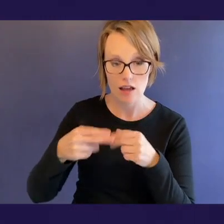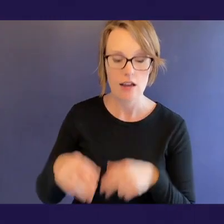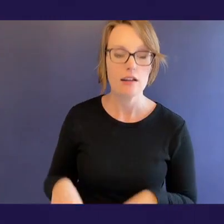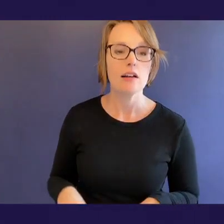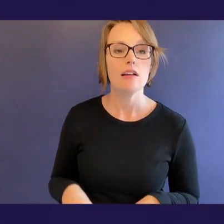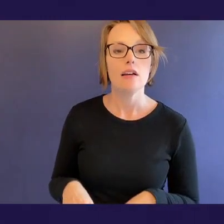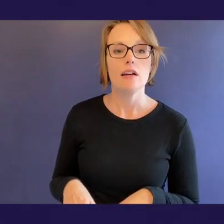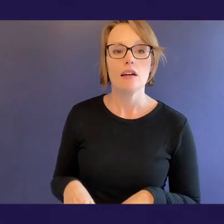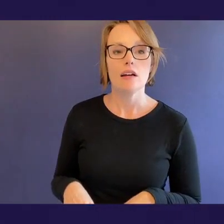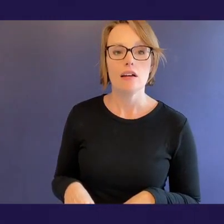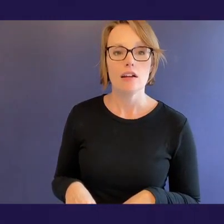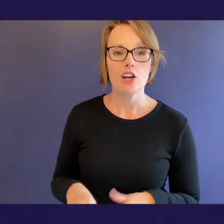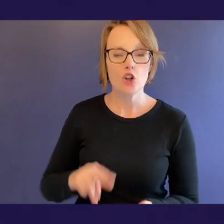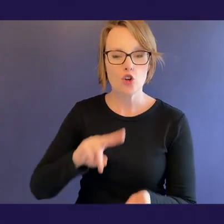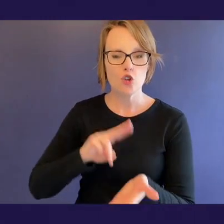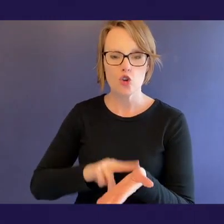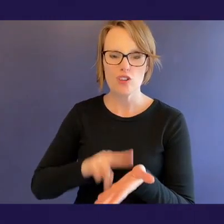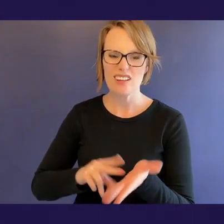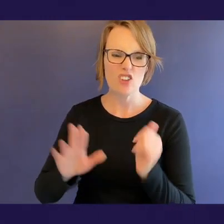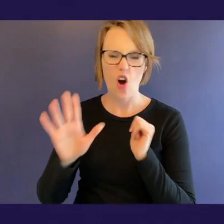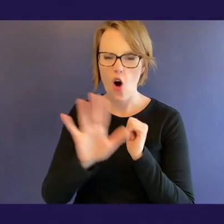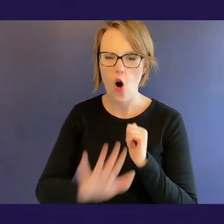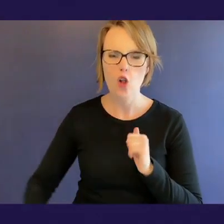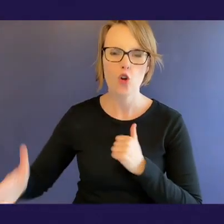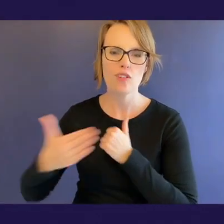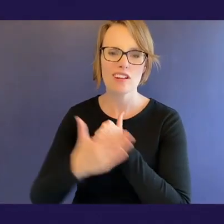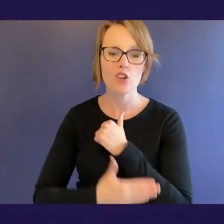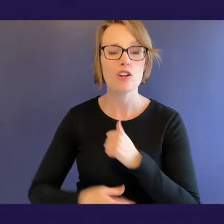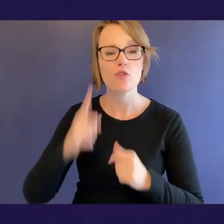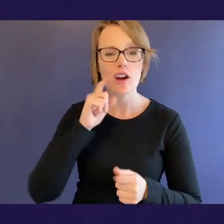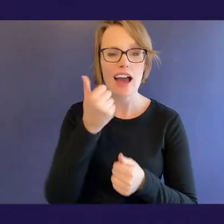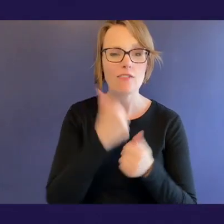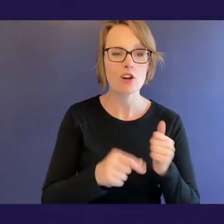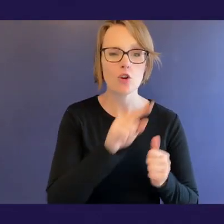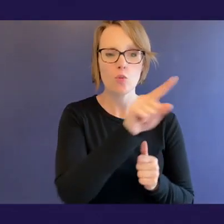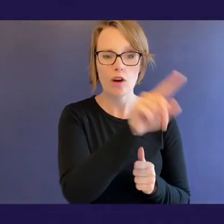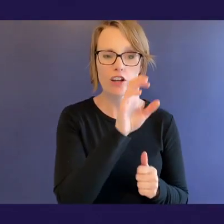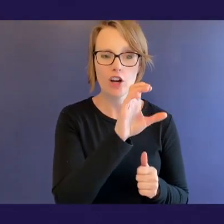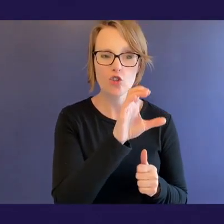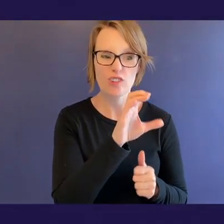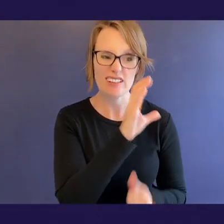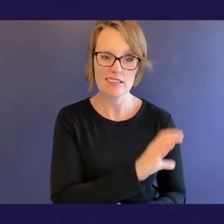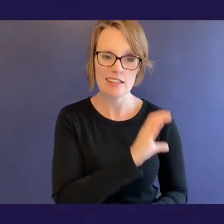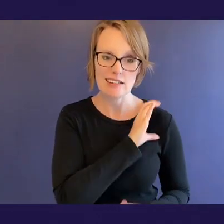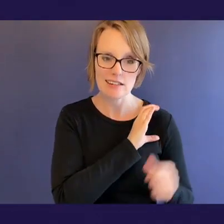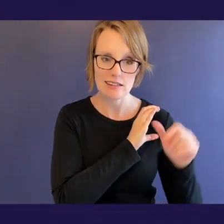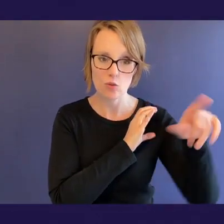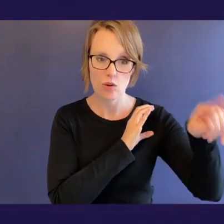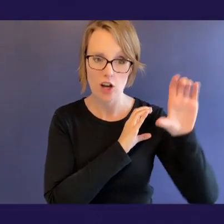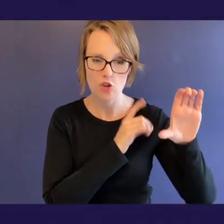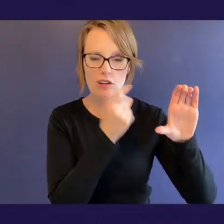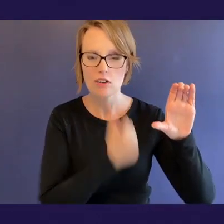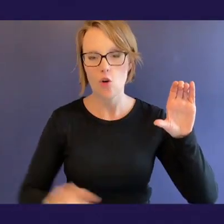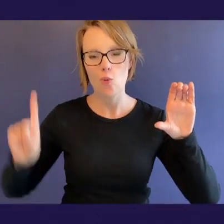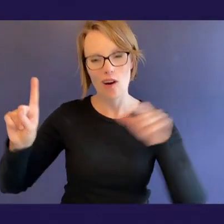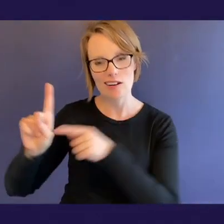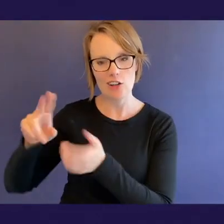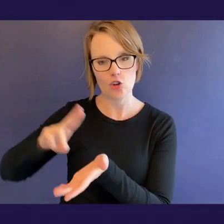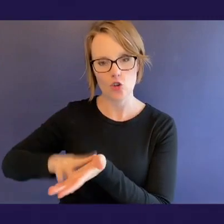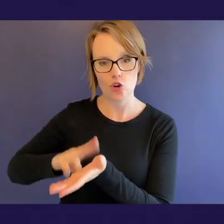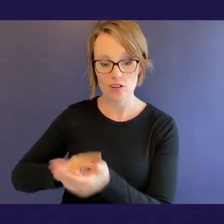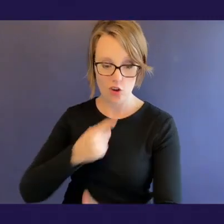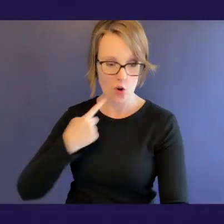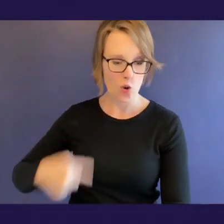and reach across the nation as 1 in every 100 United States citizens. We are more likely than other clinicians to